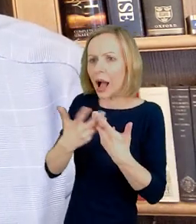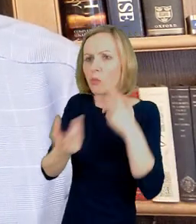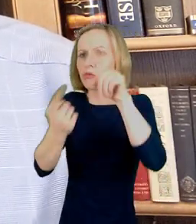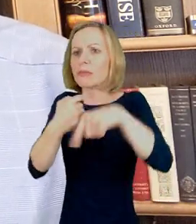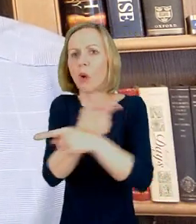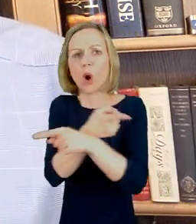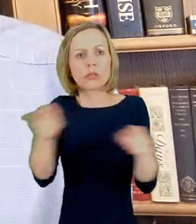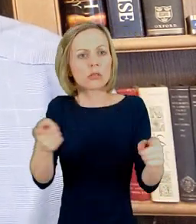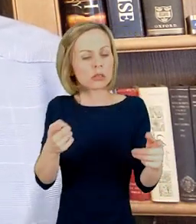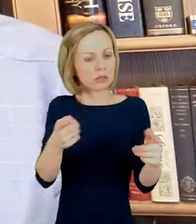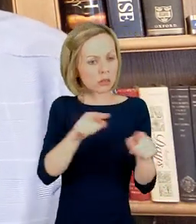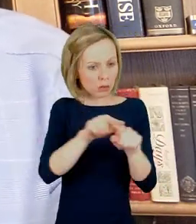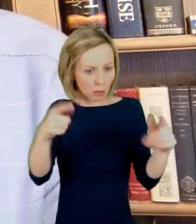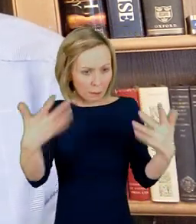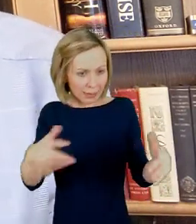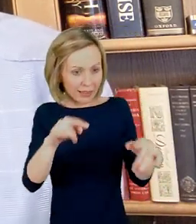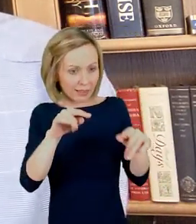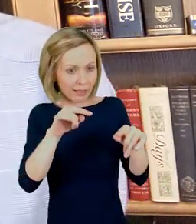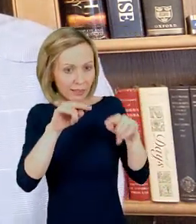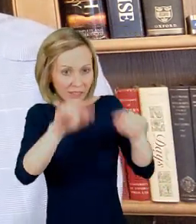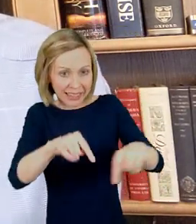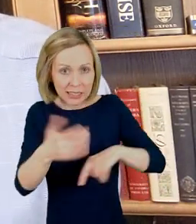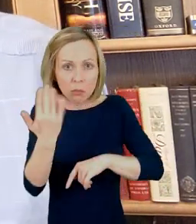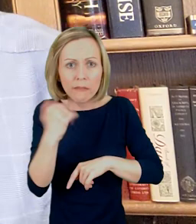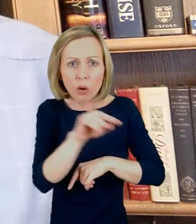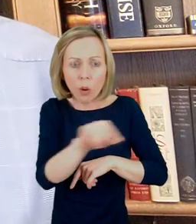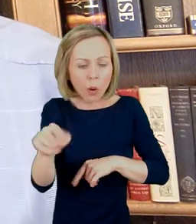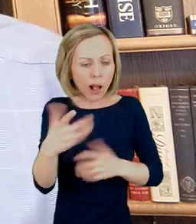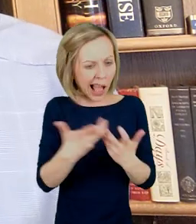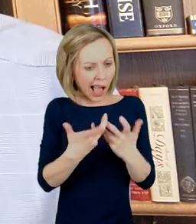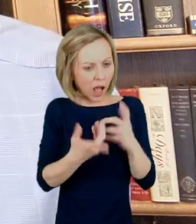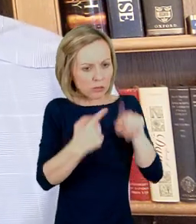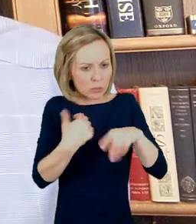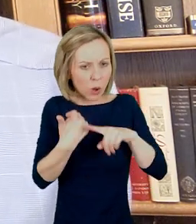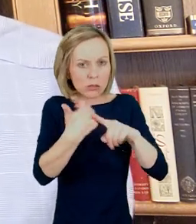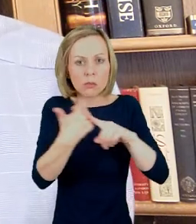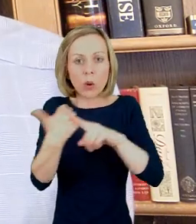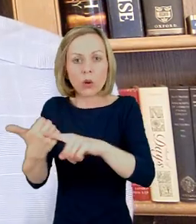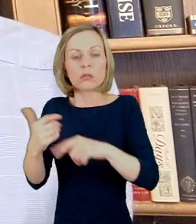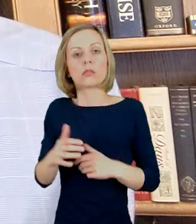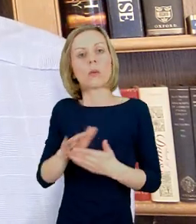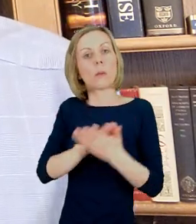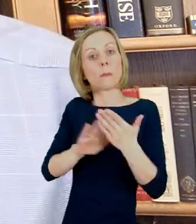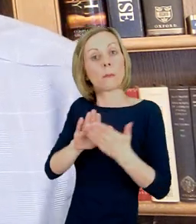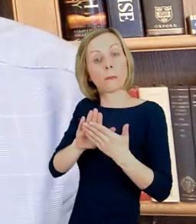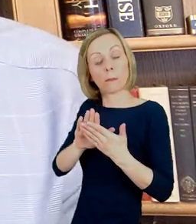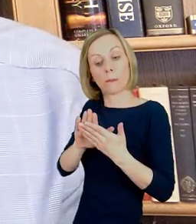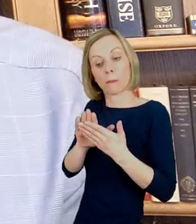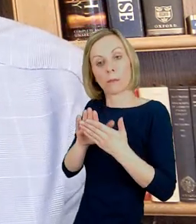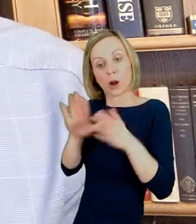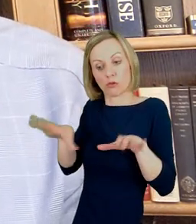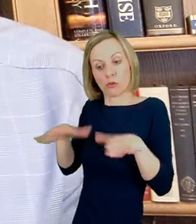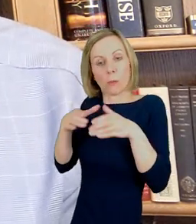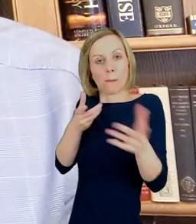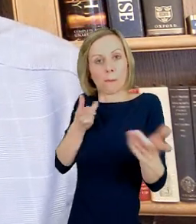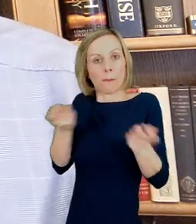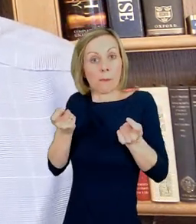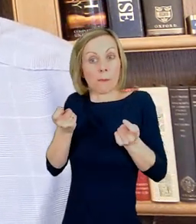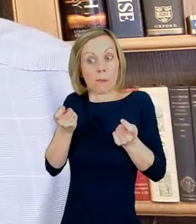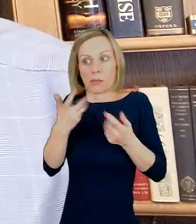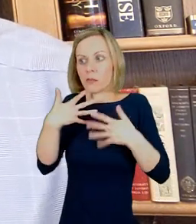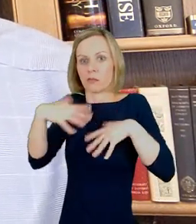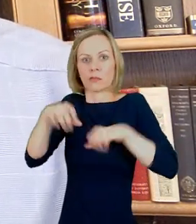to people who had been identified as victims of modern day slavery. And so the Modern Day Slavery Steering Group was